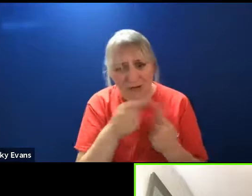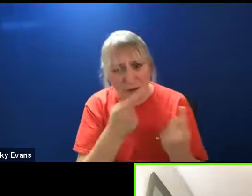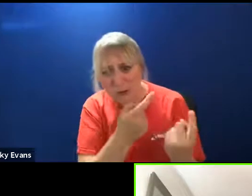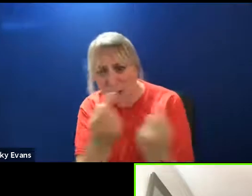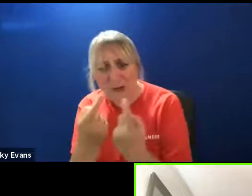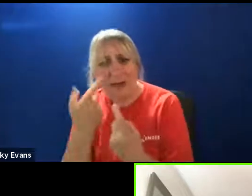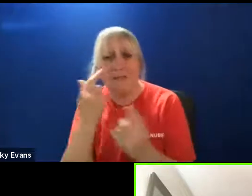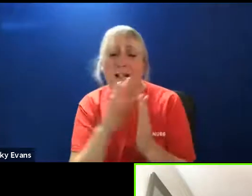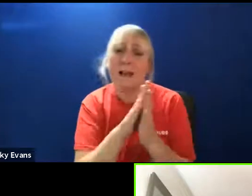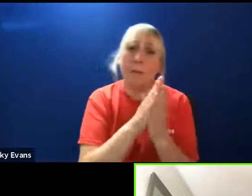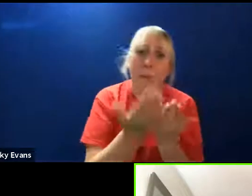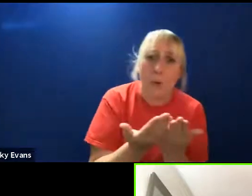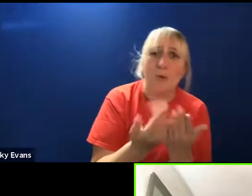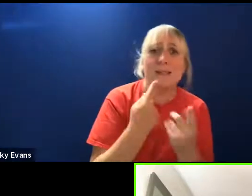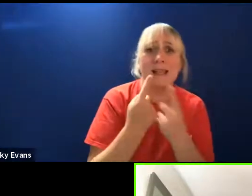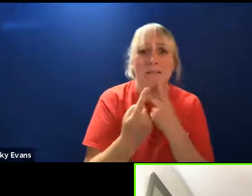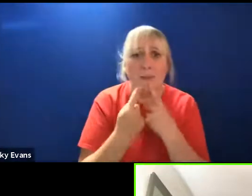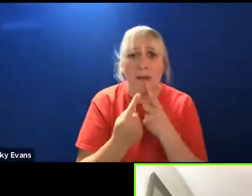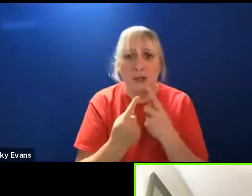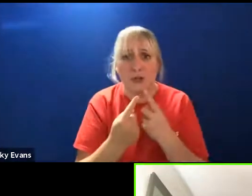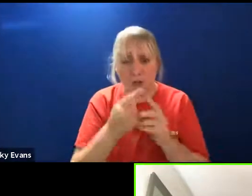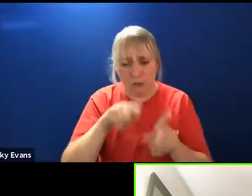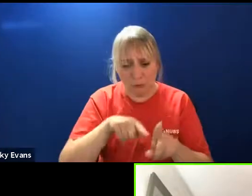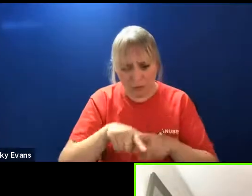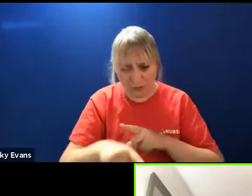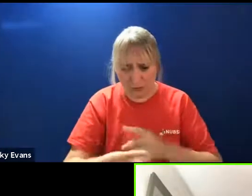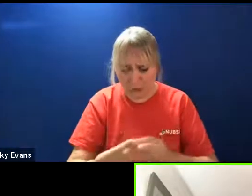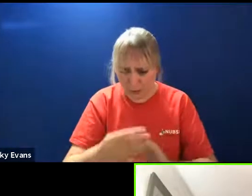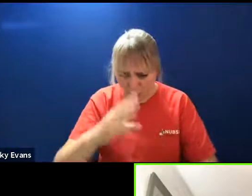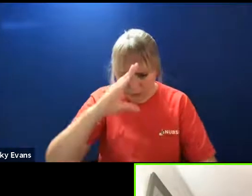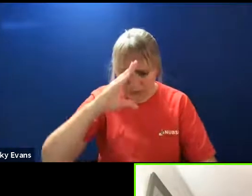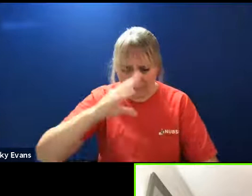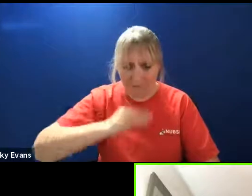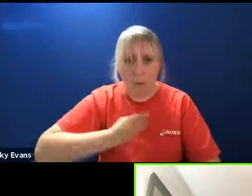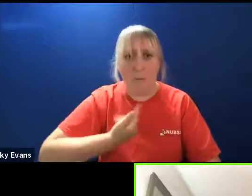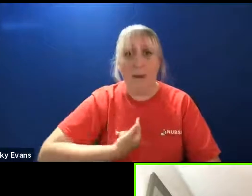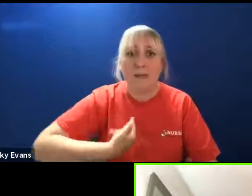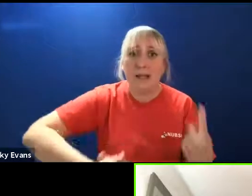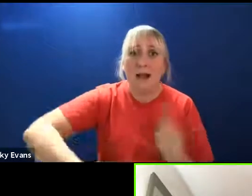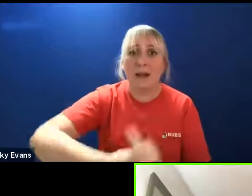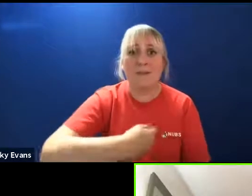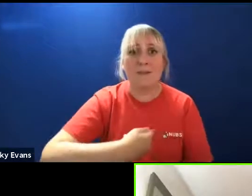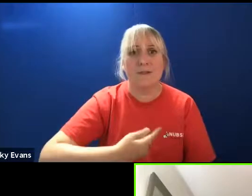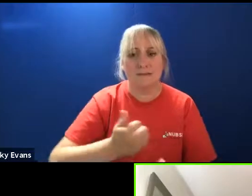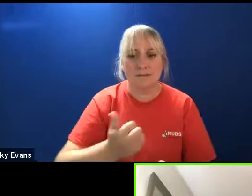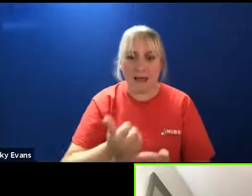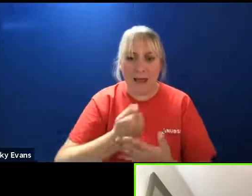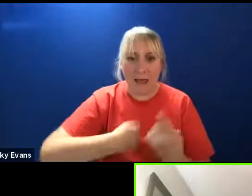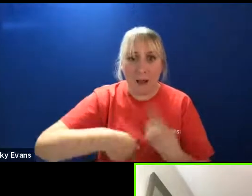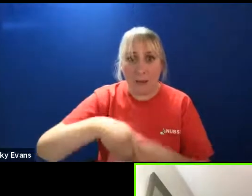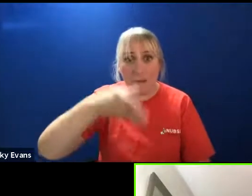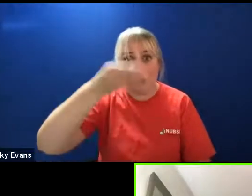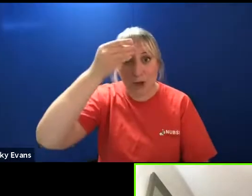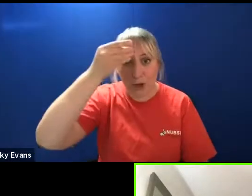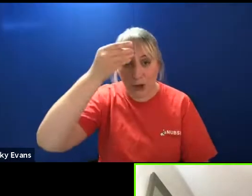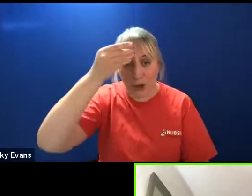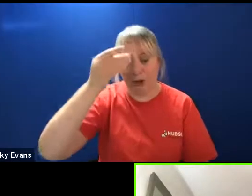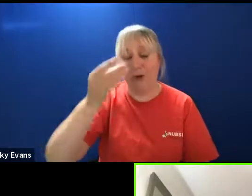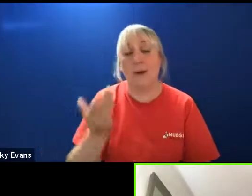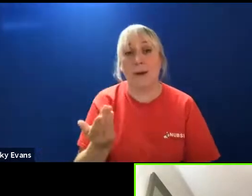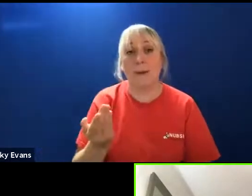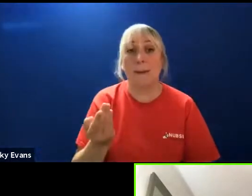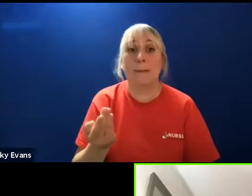and sources of information to help us on that journey. A shameless plug,